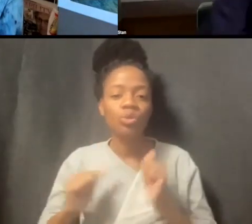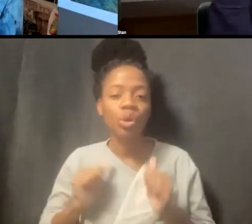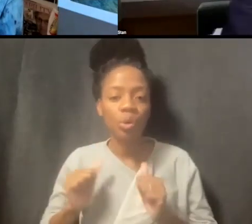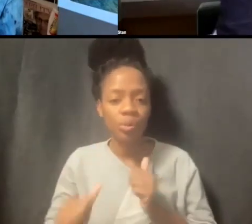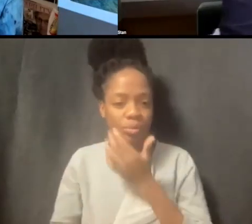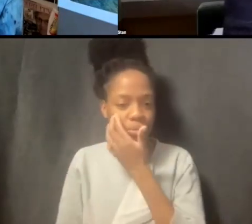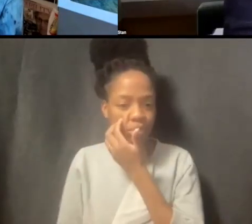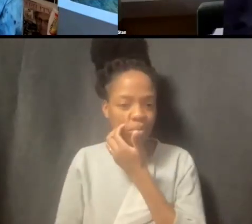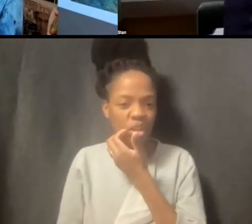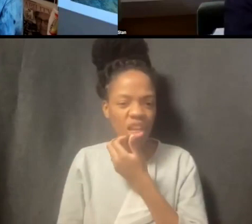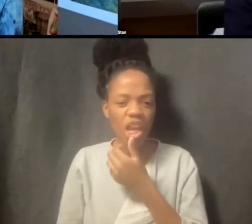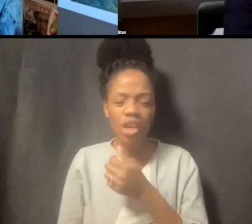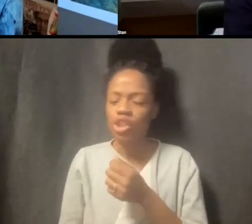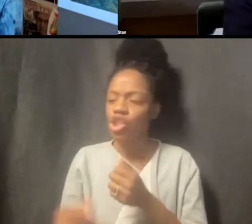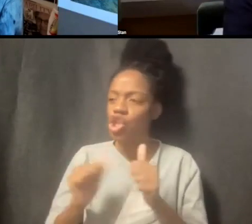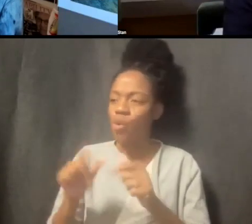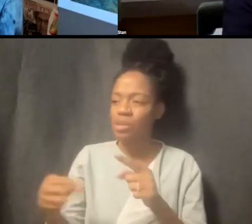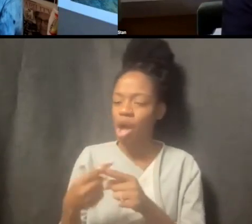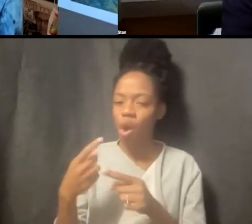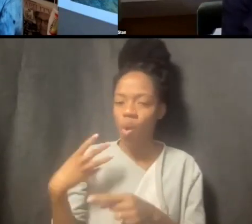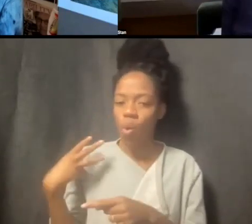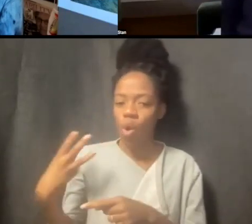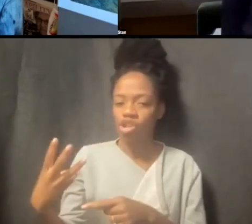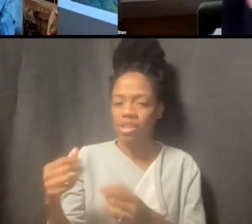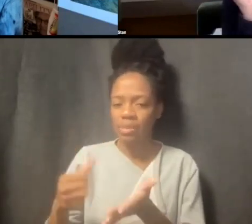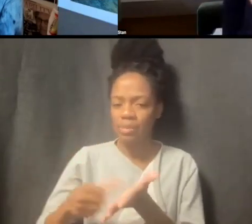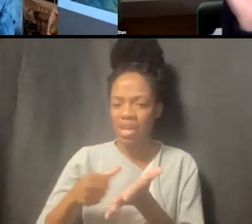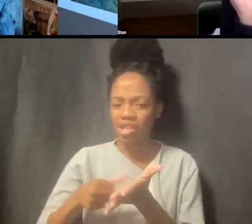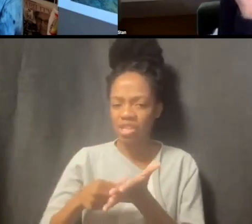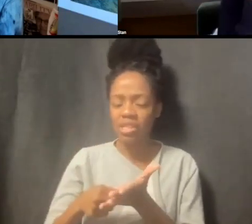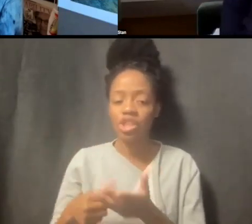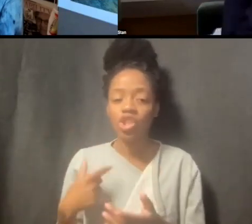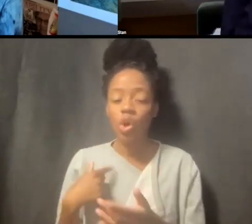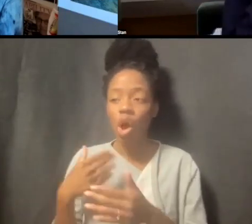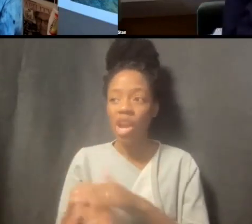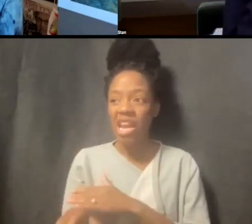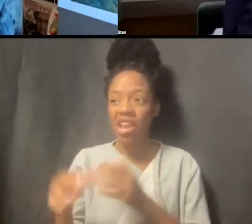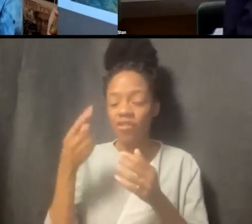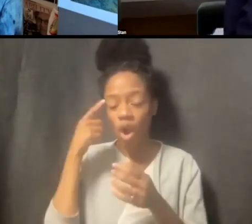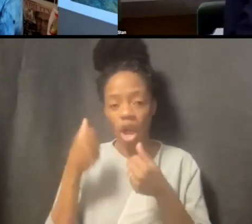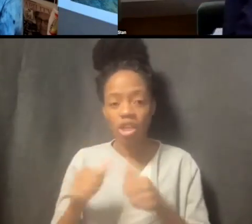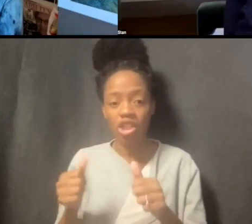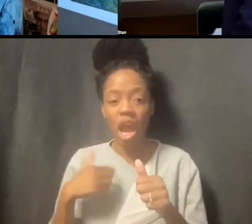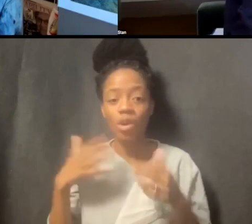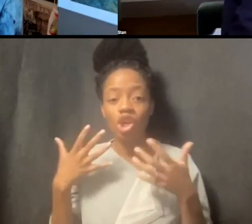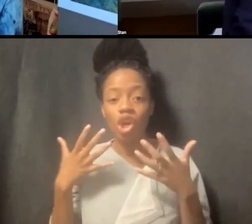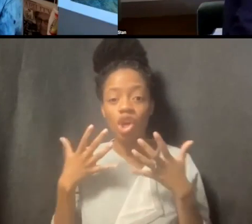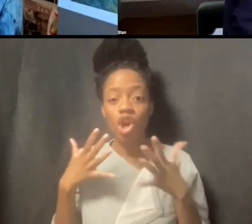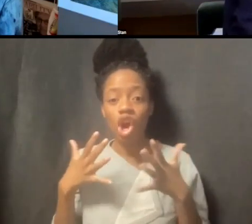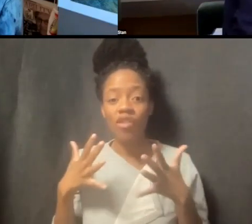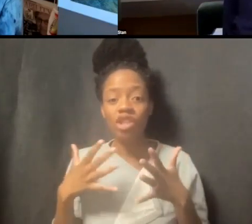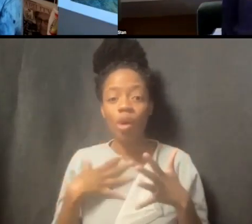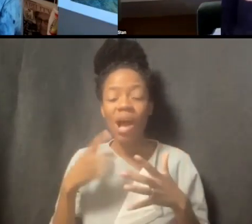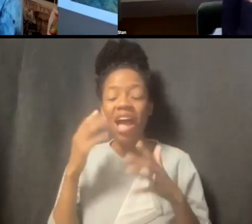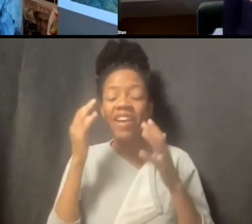was about Washington pages. Yeah. And I went in and read, and I was so nervous that my face felt like it was shaking. I